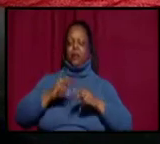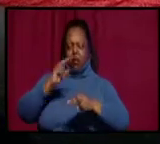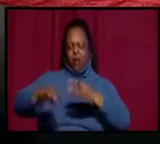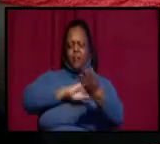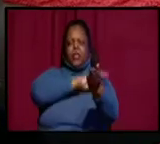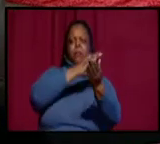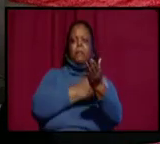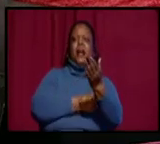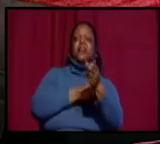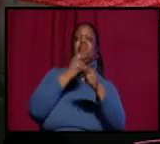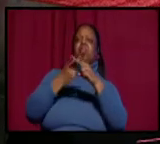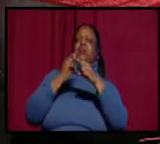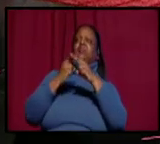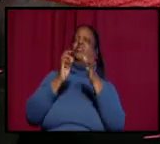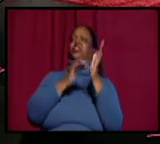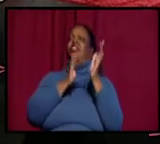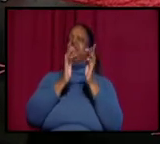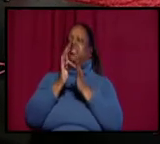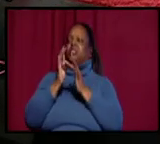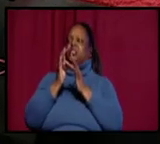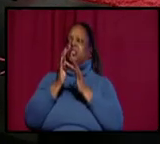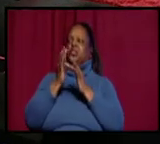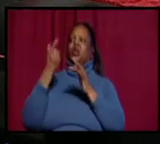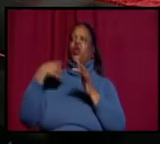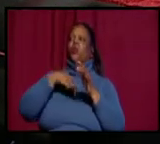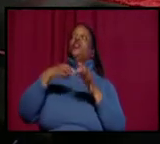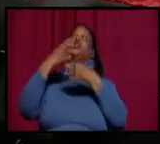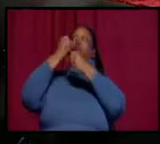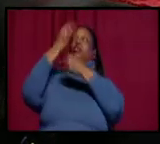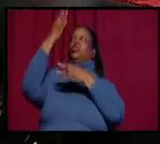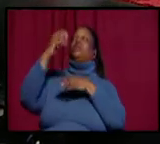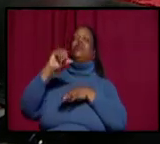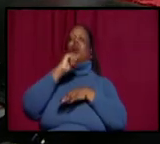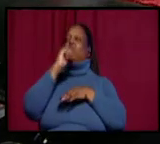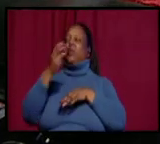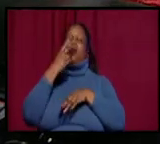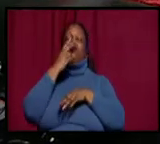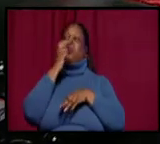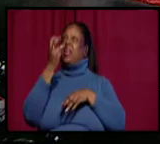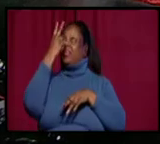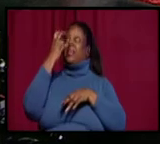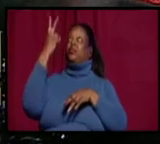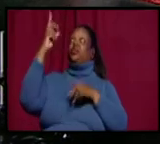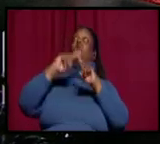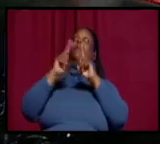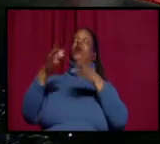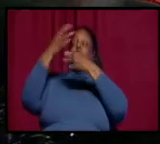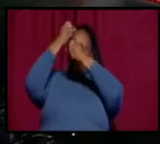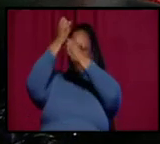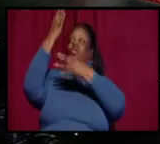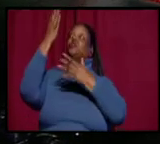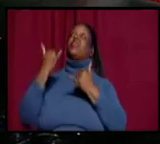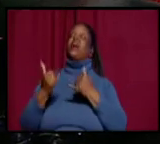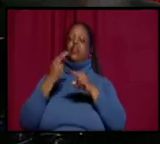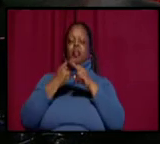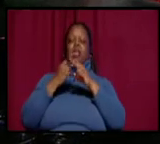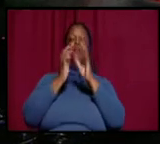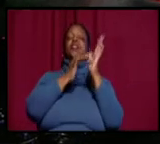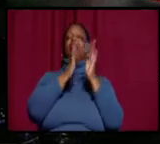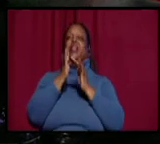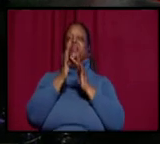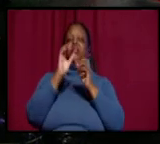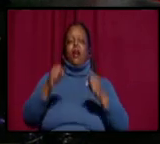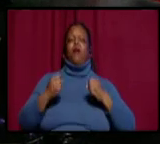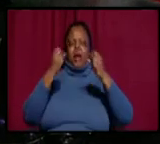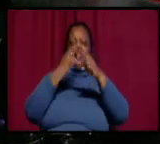of Jesus, you're able to do it. And we trust you. We don't doubt you, Father, but we trust you now in Jesus'